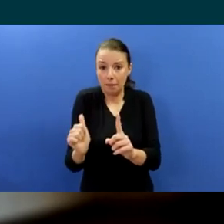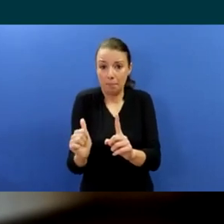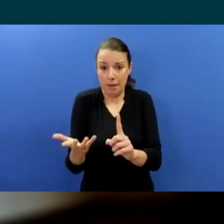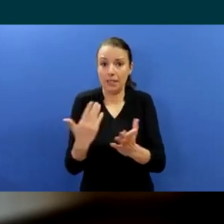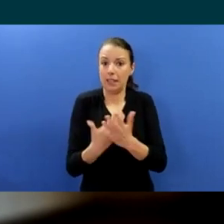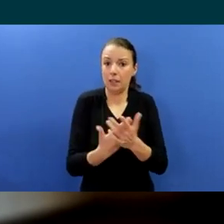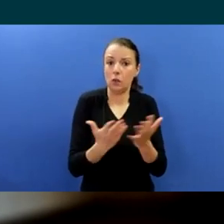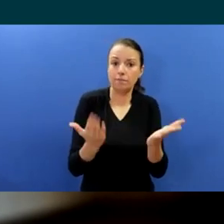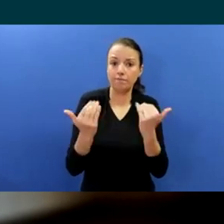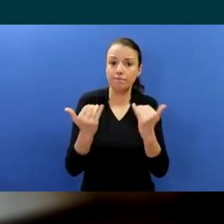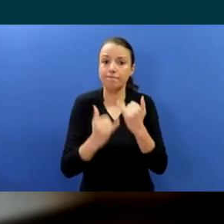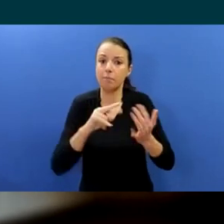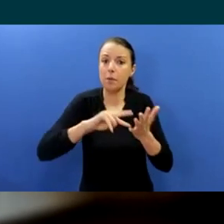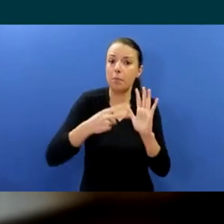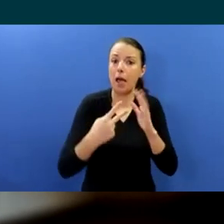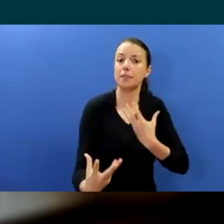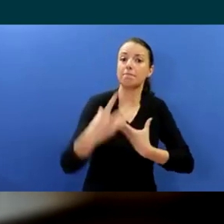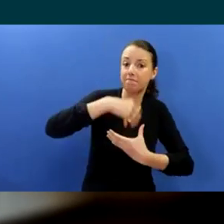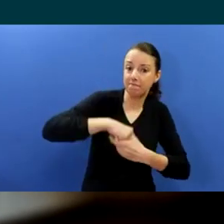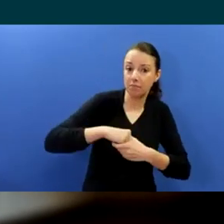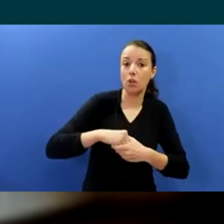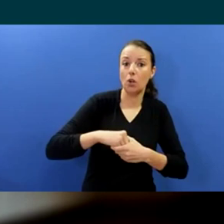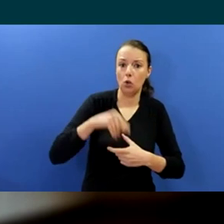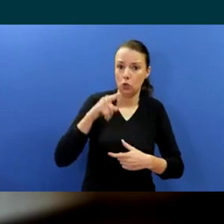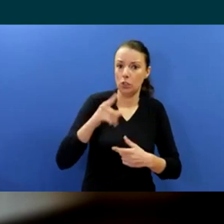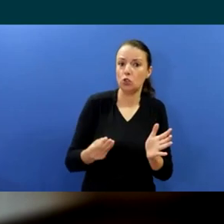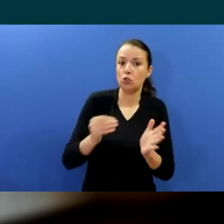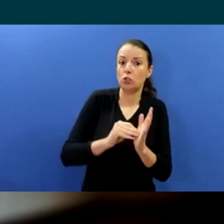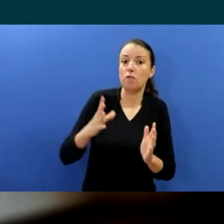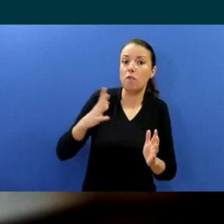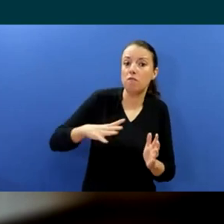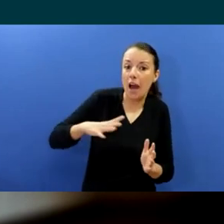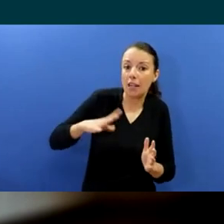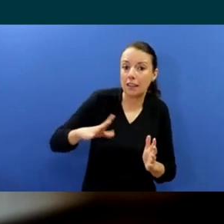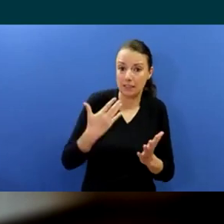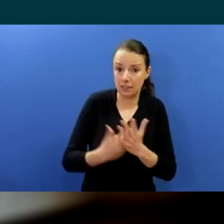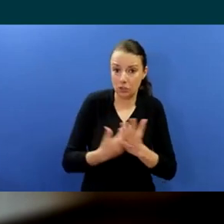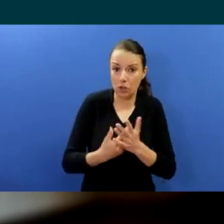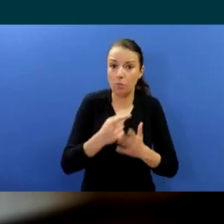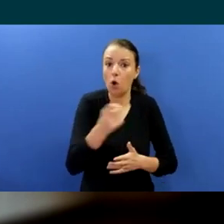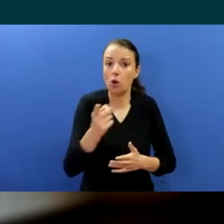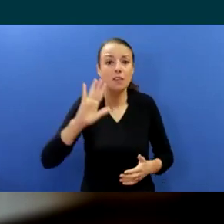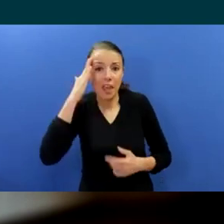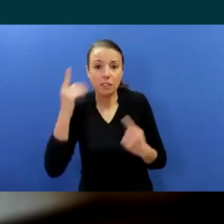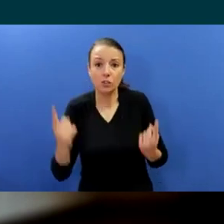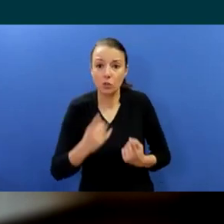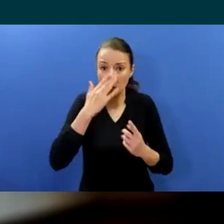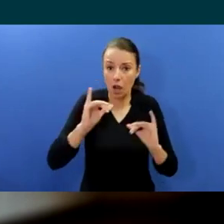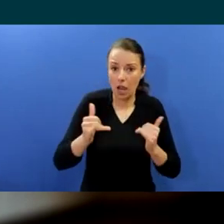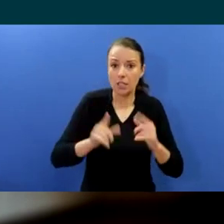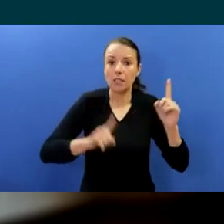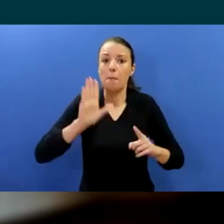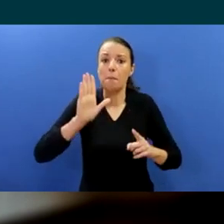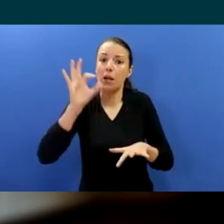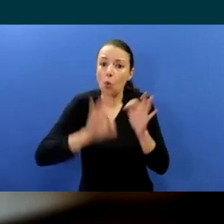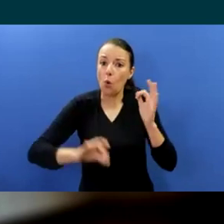know actually much better they have some type of knowledge that no urban planner will have